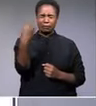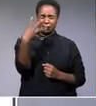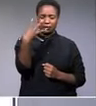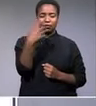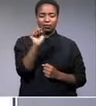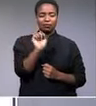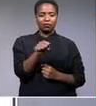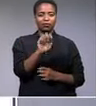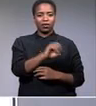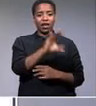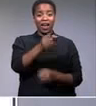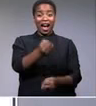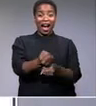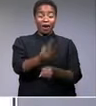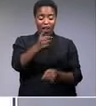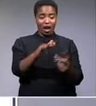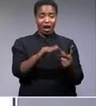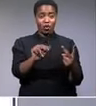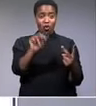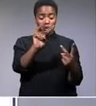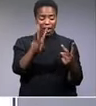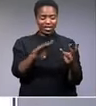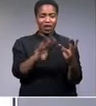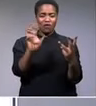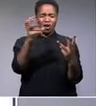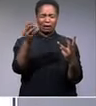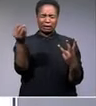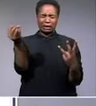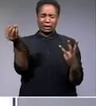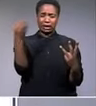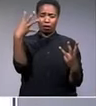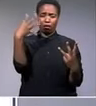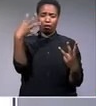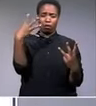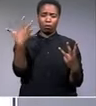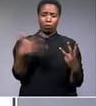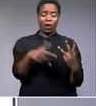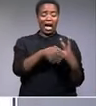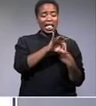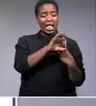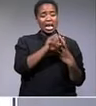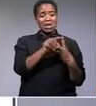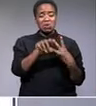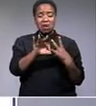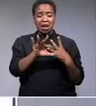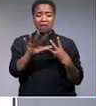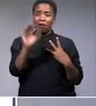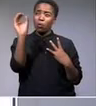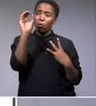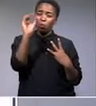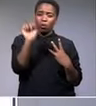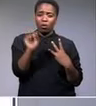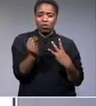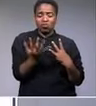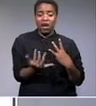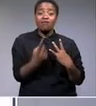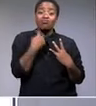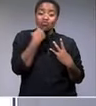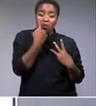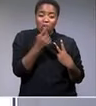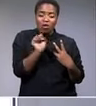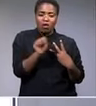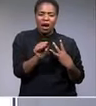parts of the country. Gauteng, the Northwest and the Free State are experiencing temperatures ranging between 30 and 35 degrees today and tomorrow. Full